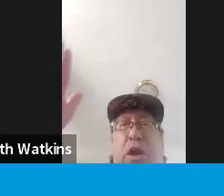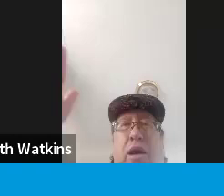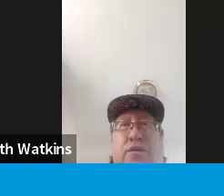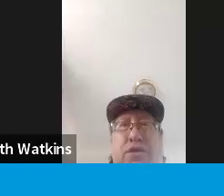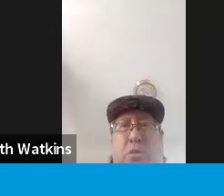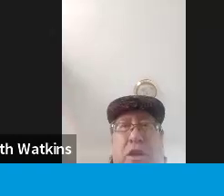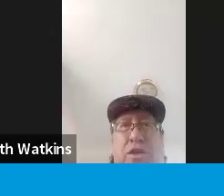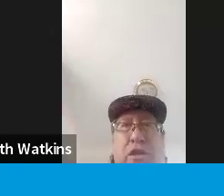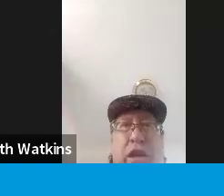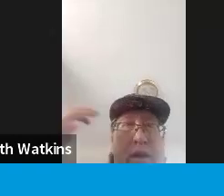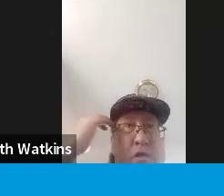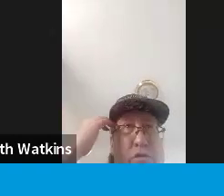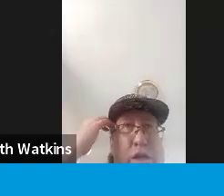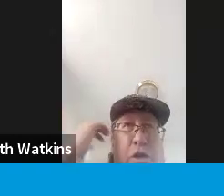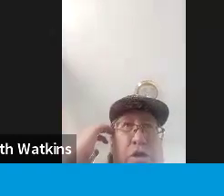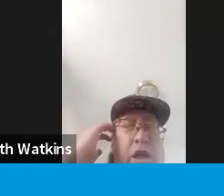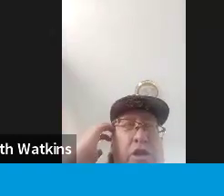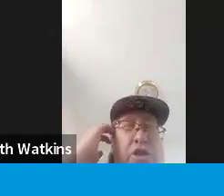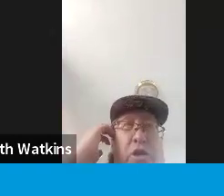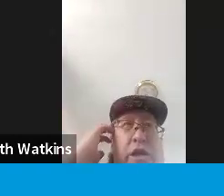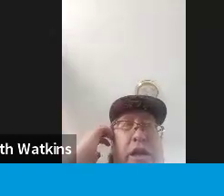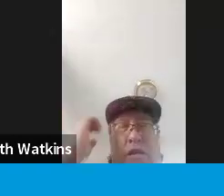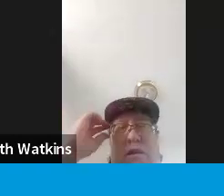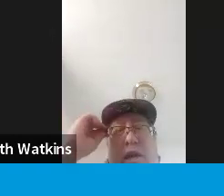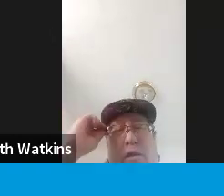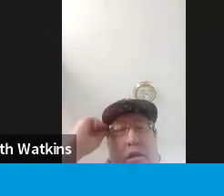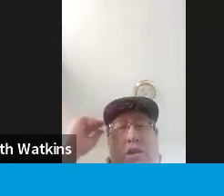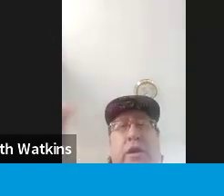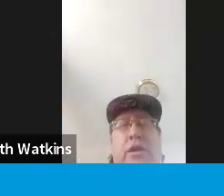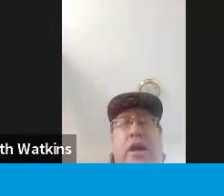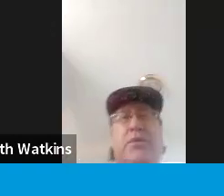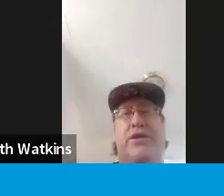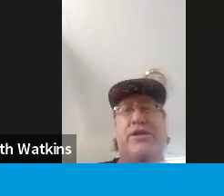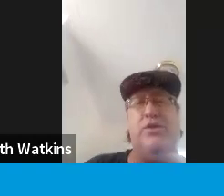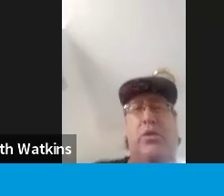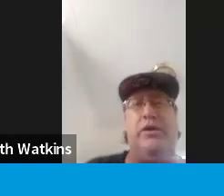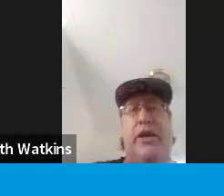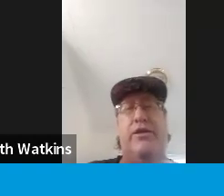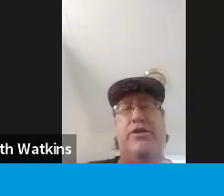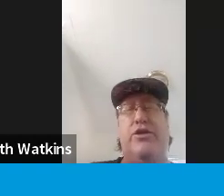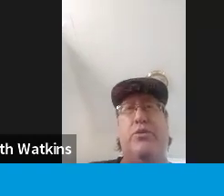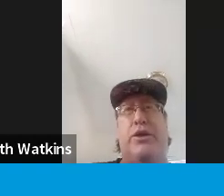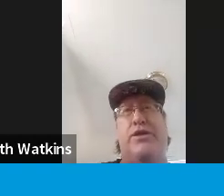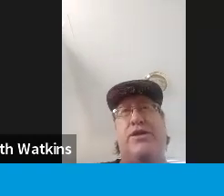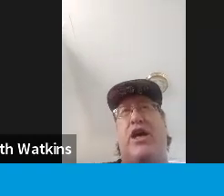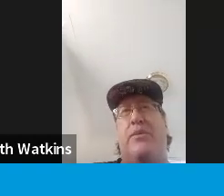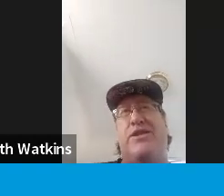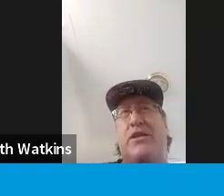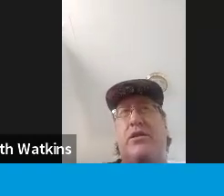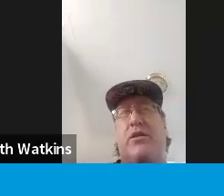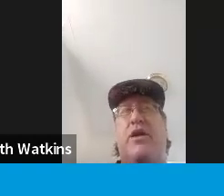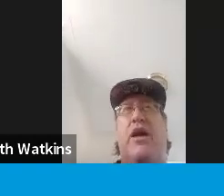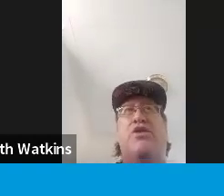so you have 2 months to like research and do it and like look into it, but this is what we'd like to do, but this is